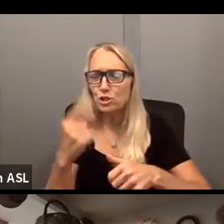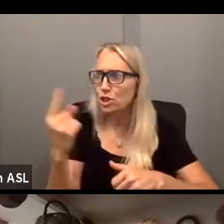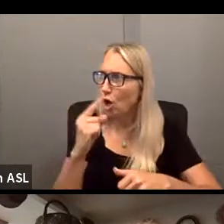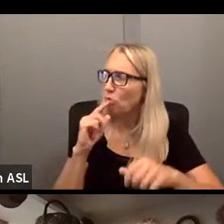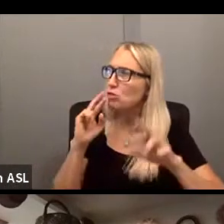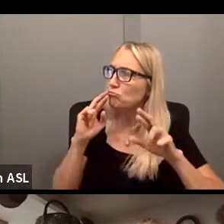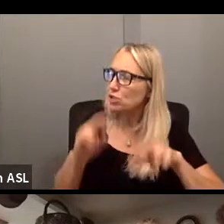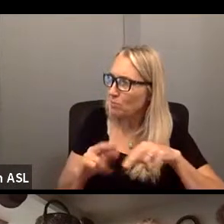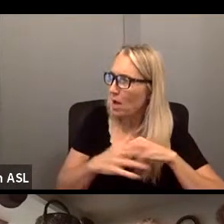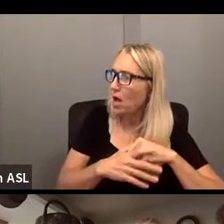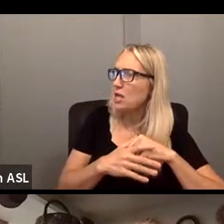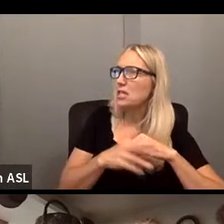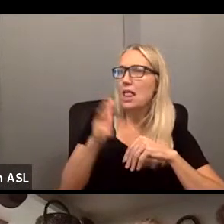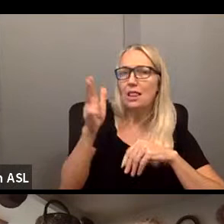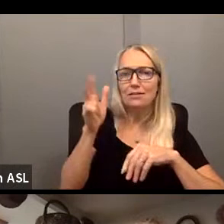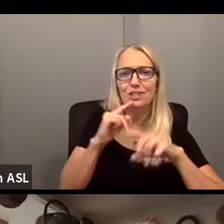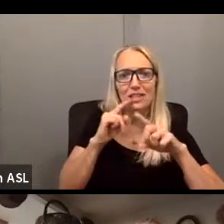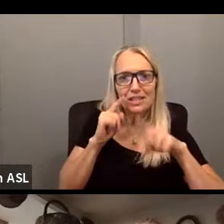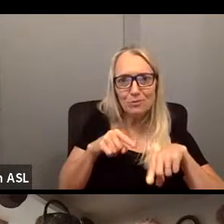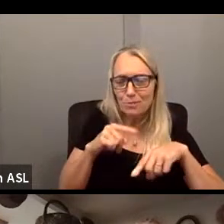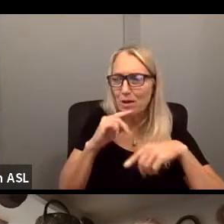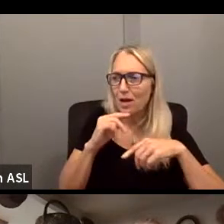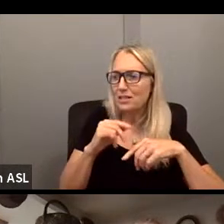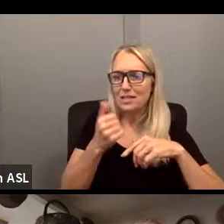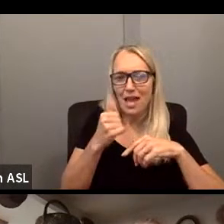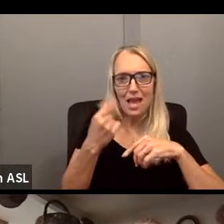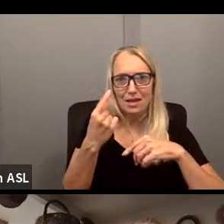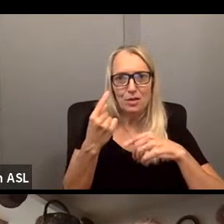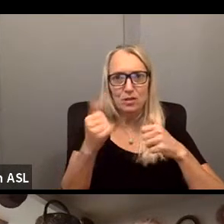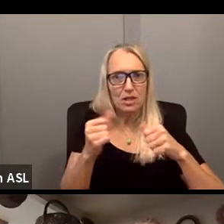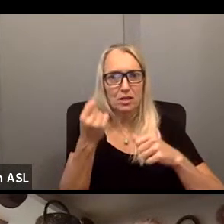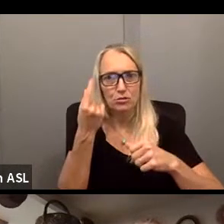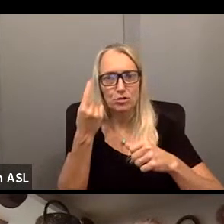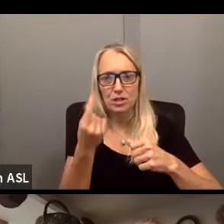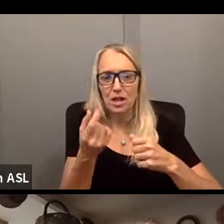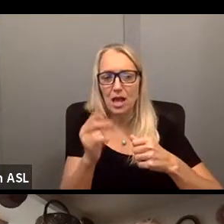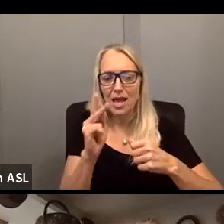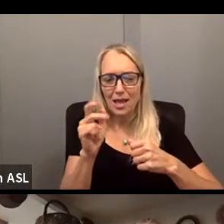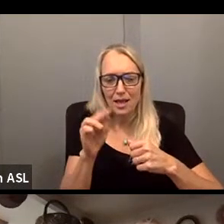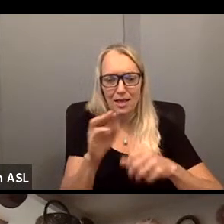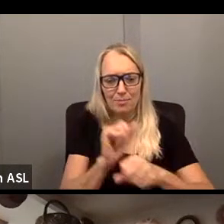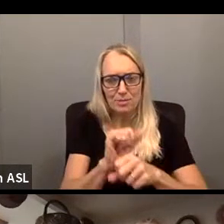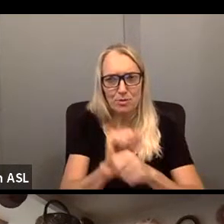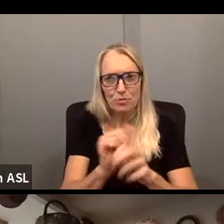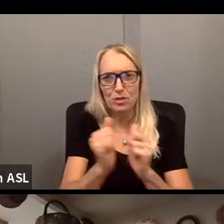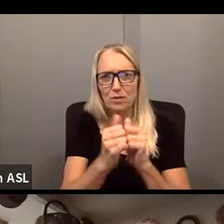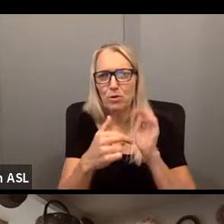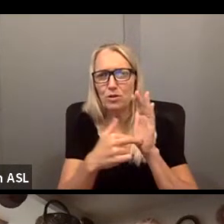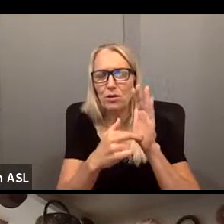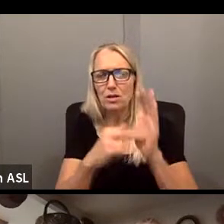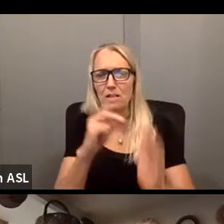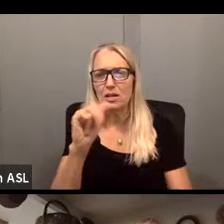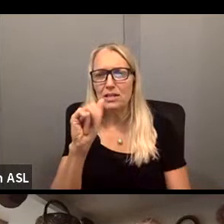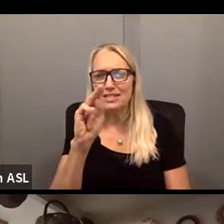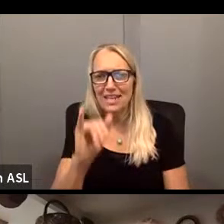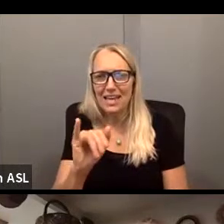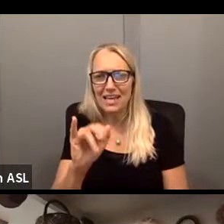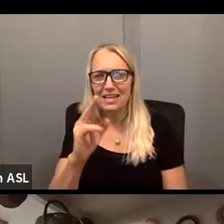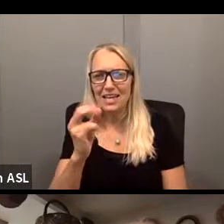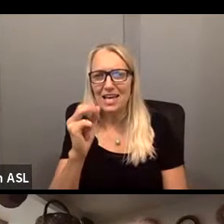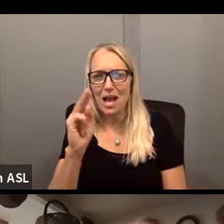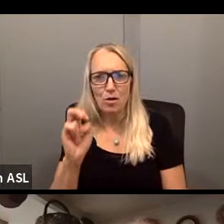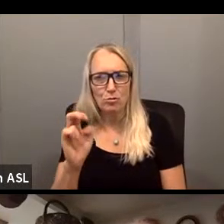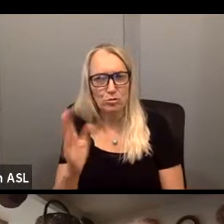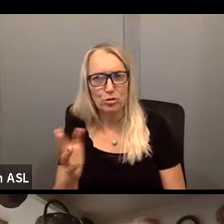manner that anyone can understand. Kim has worked closely with another rural representative, Representative Dan Newhouse, to bring forward bills